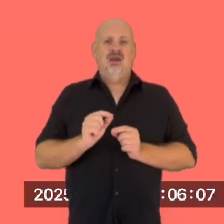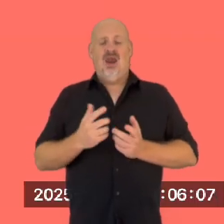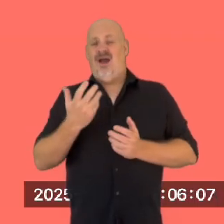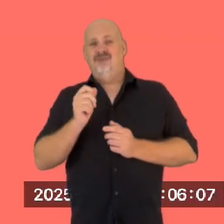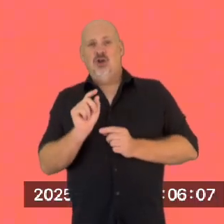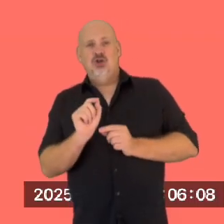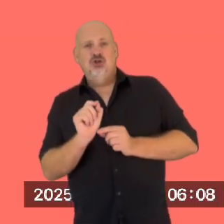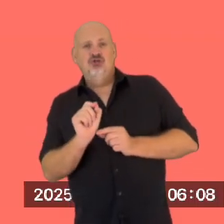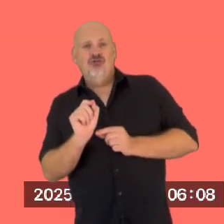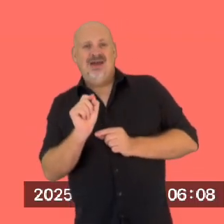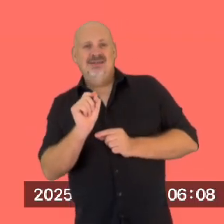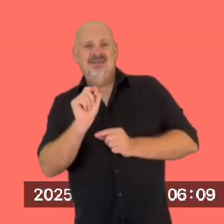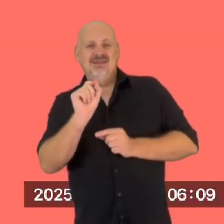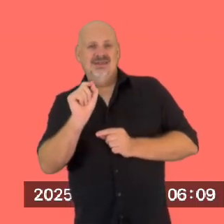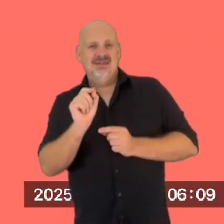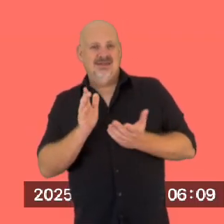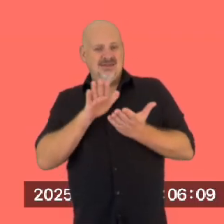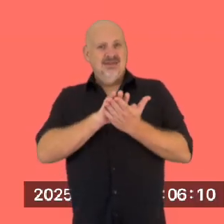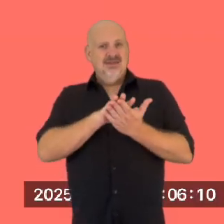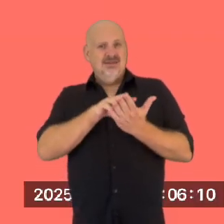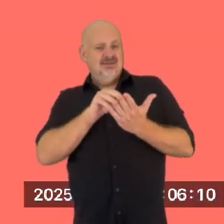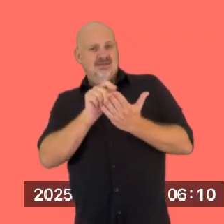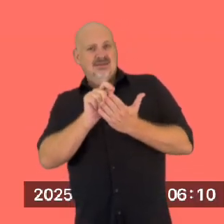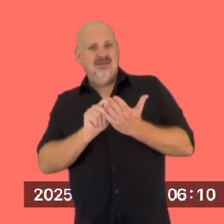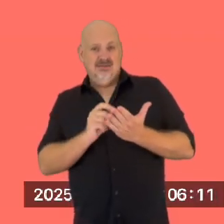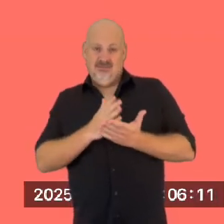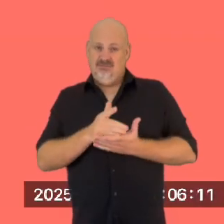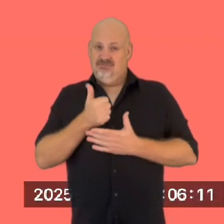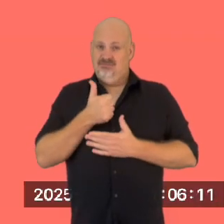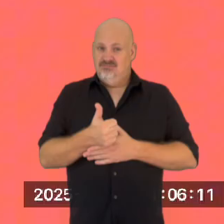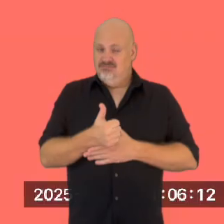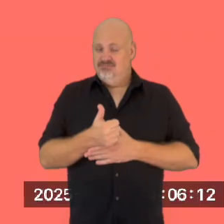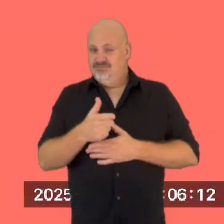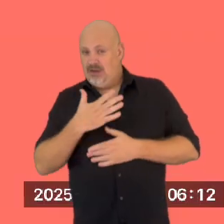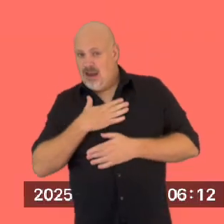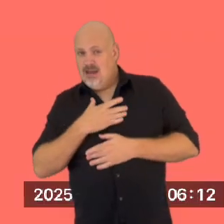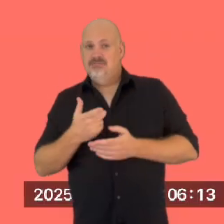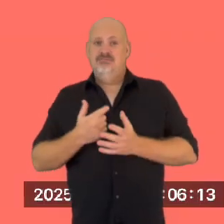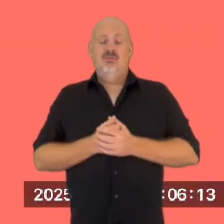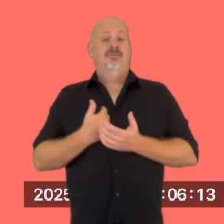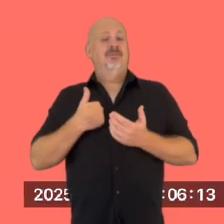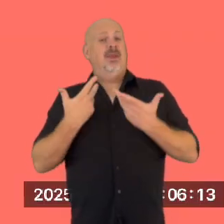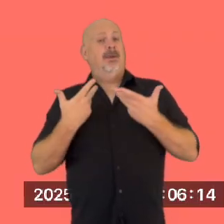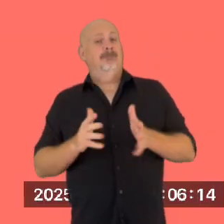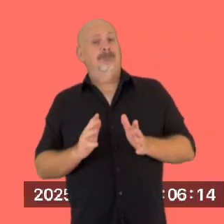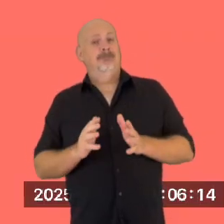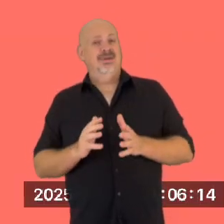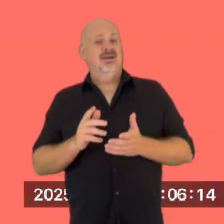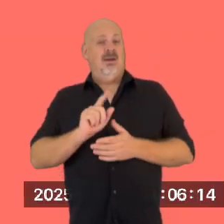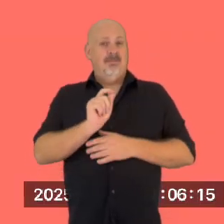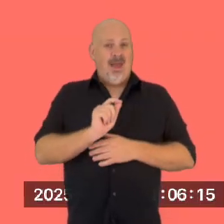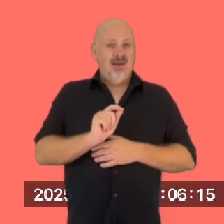drawing. And then we've got some tracing here, which is really good that if you say if we've